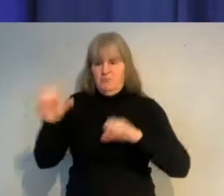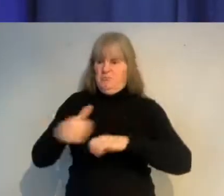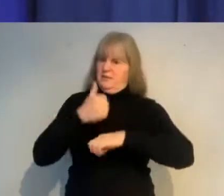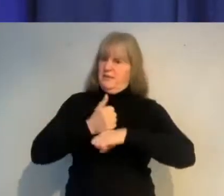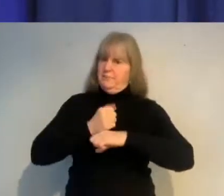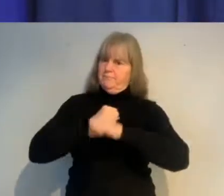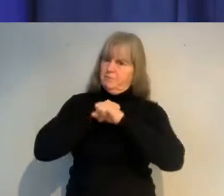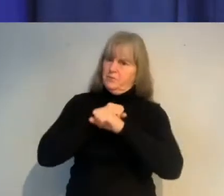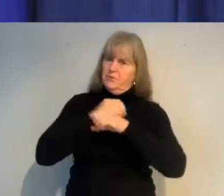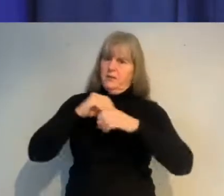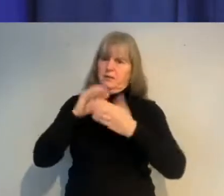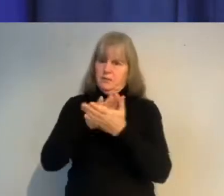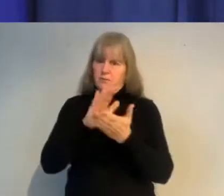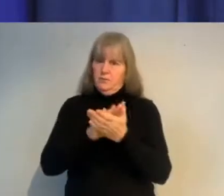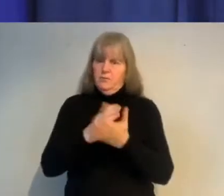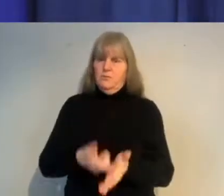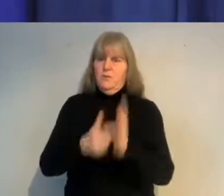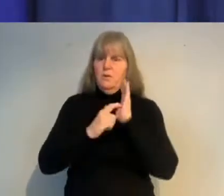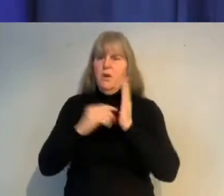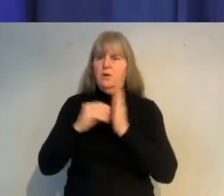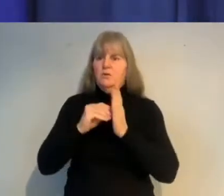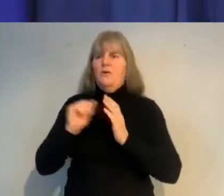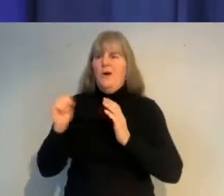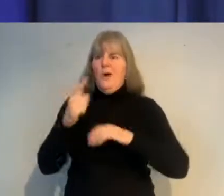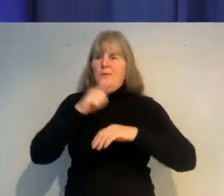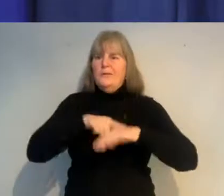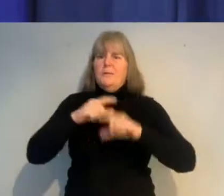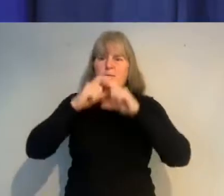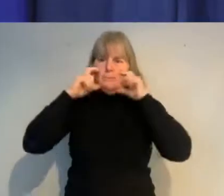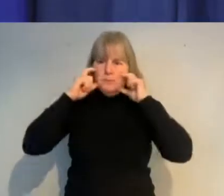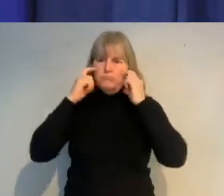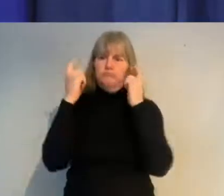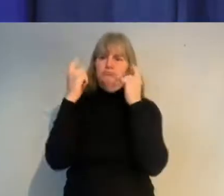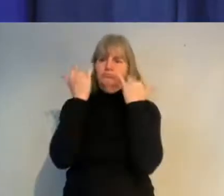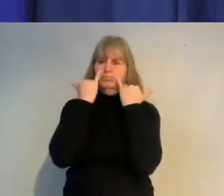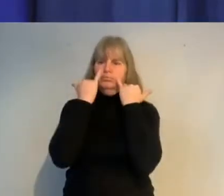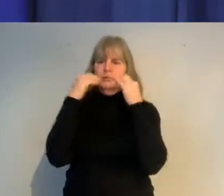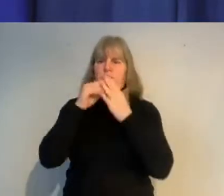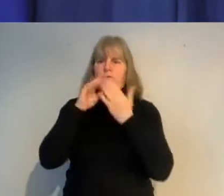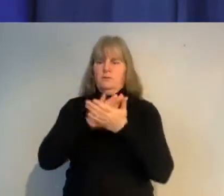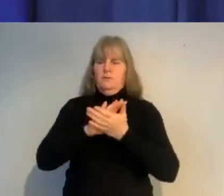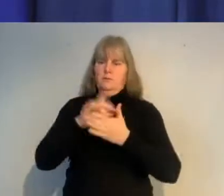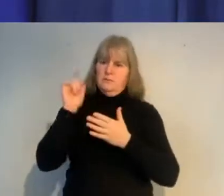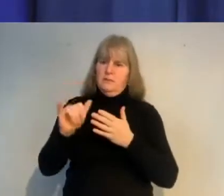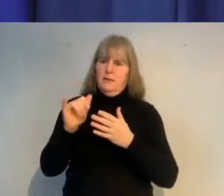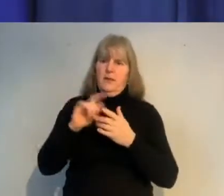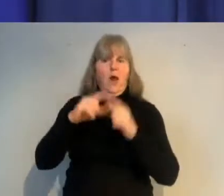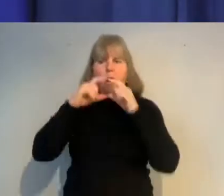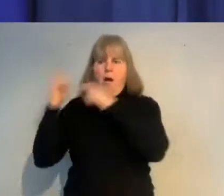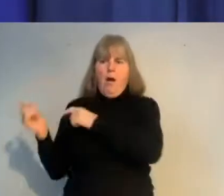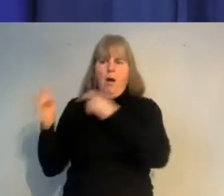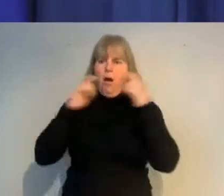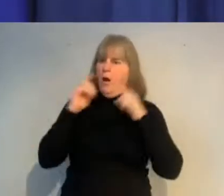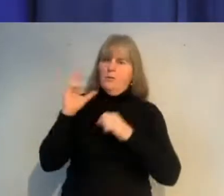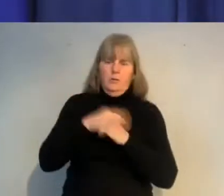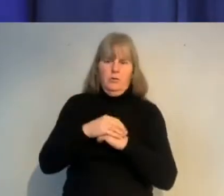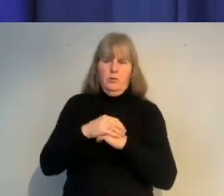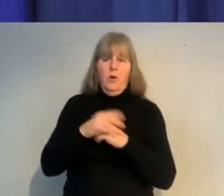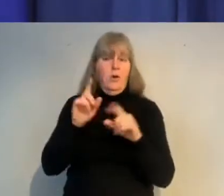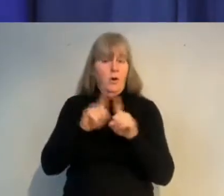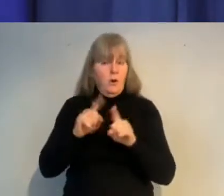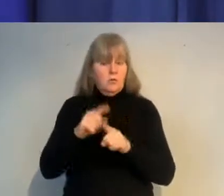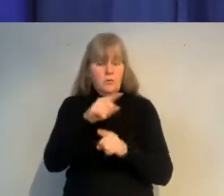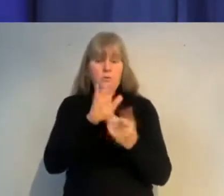includes requiring students to wear masks at all times when inside the schools. Dr. Elliott continues to recommend that schools remain